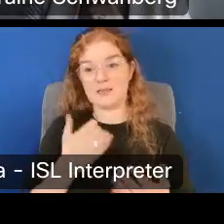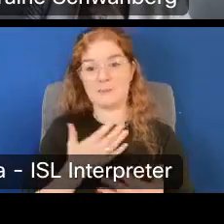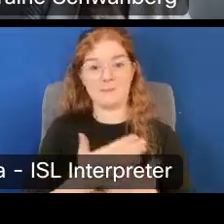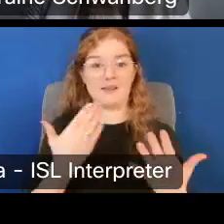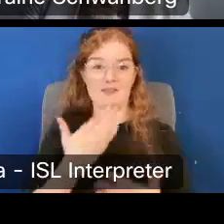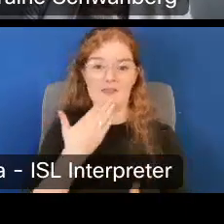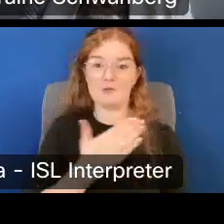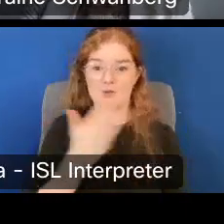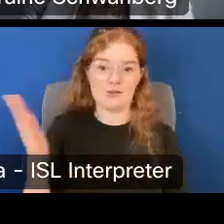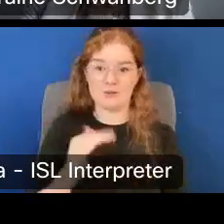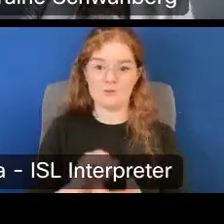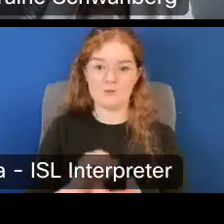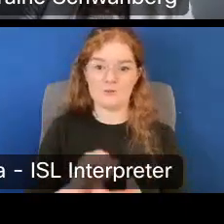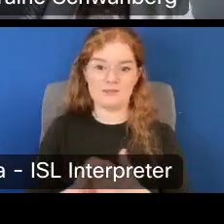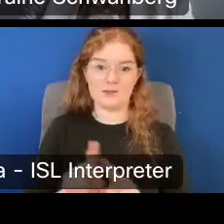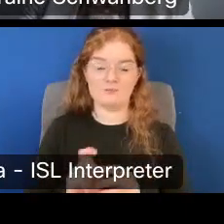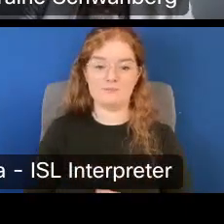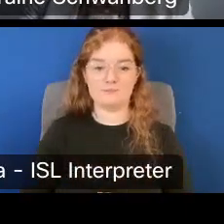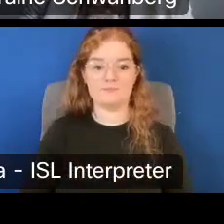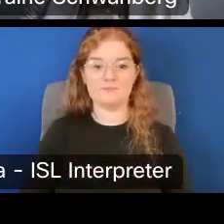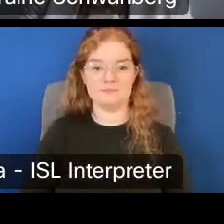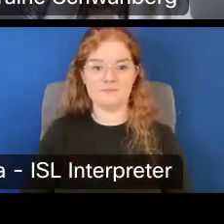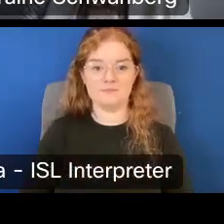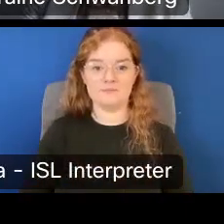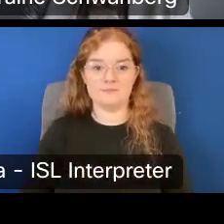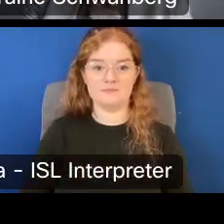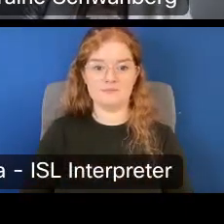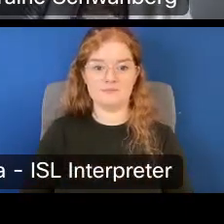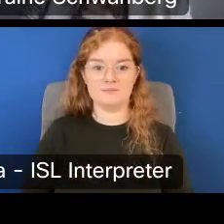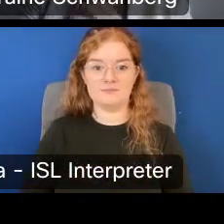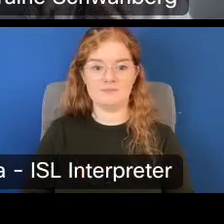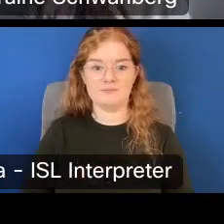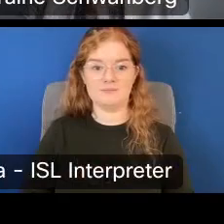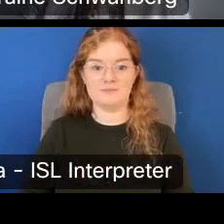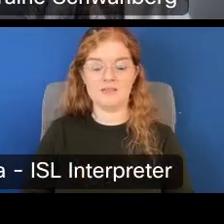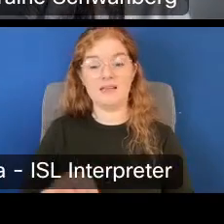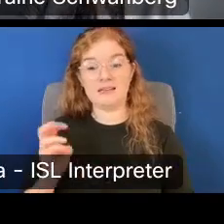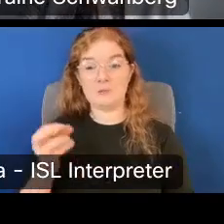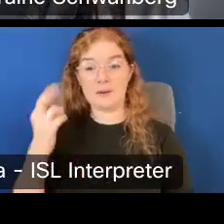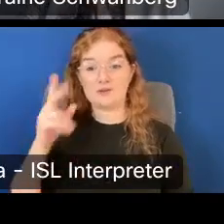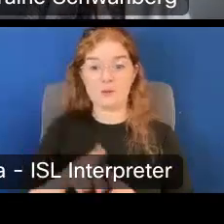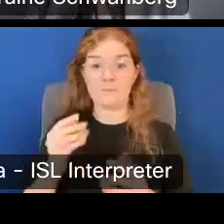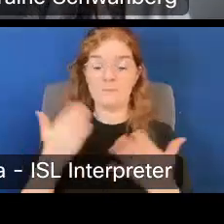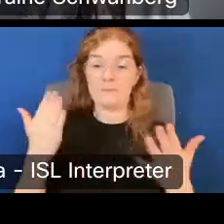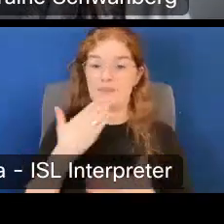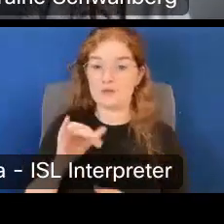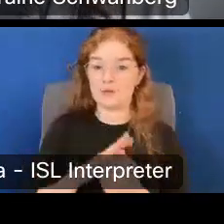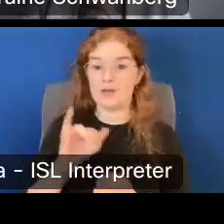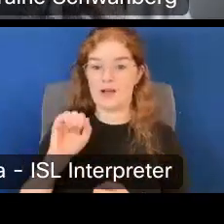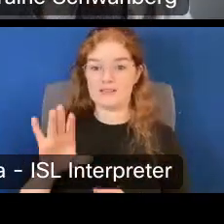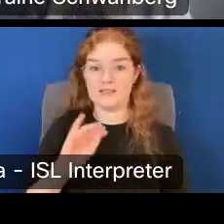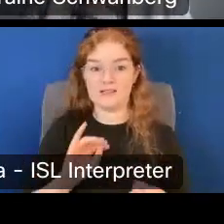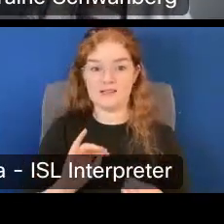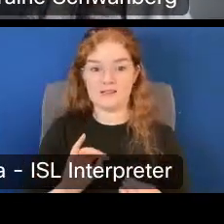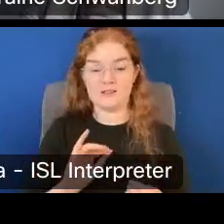those colleagues. And some of our other slight reminders, a big thank you to our ISLs.